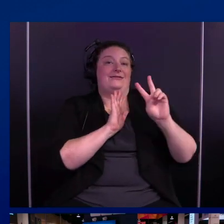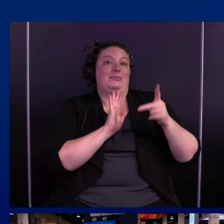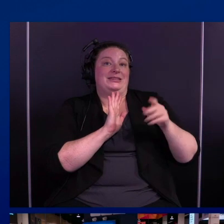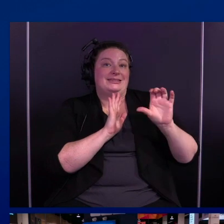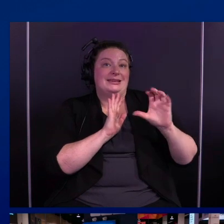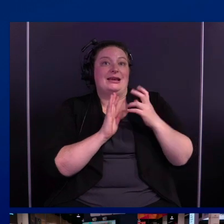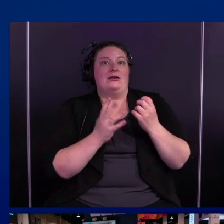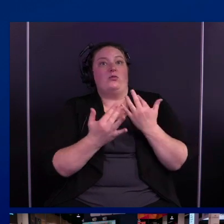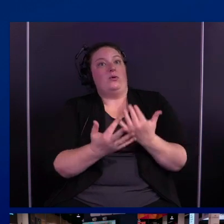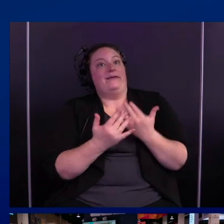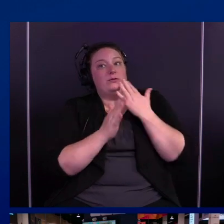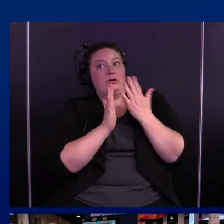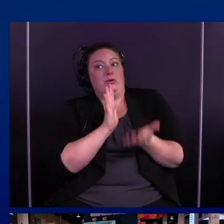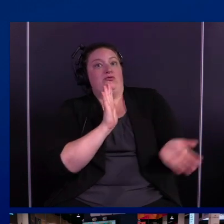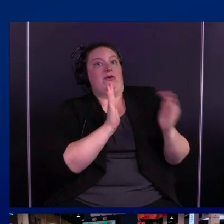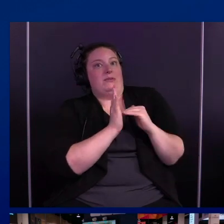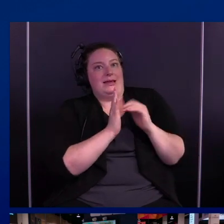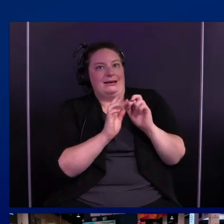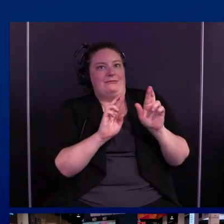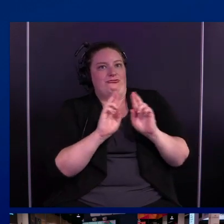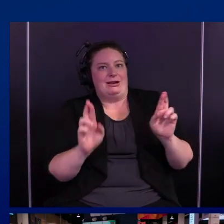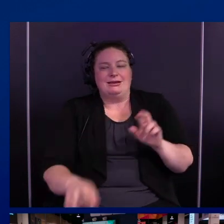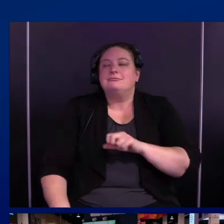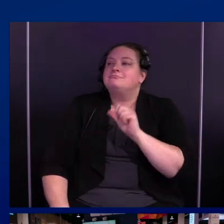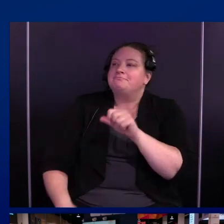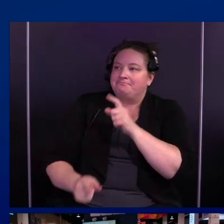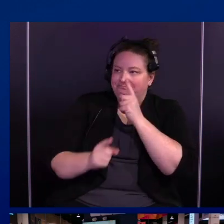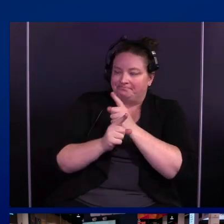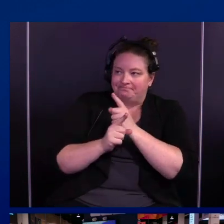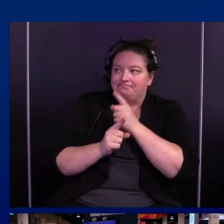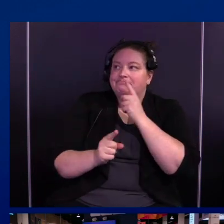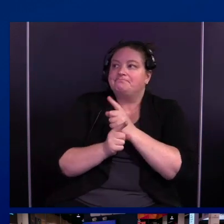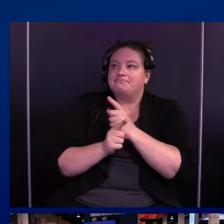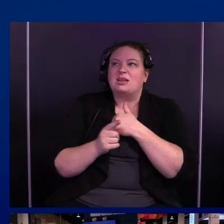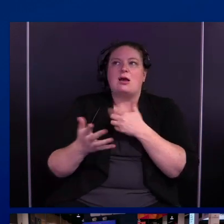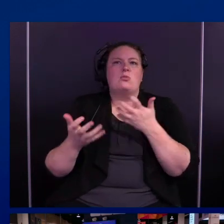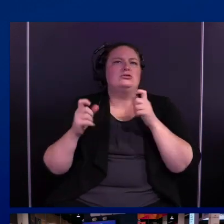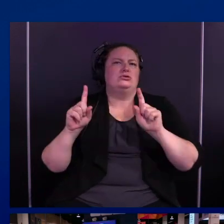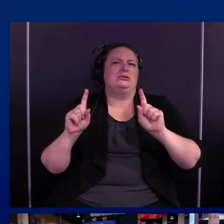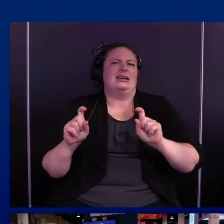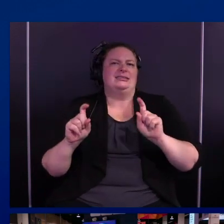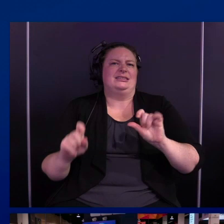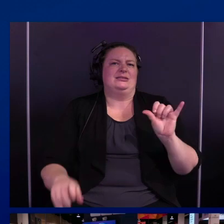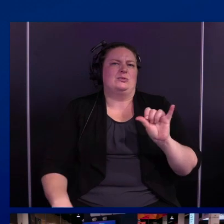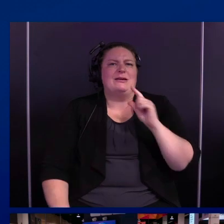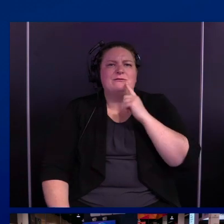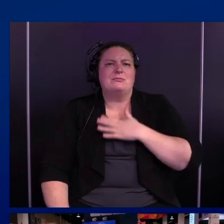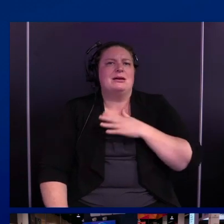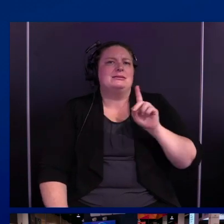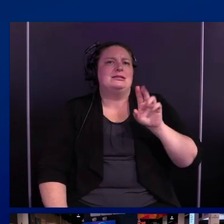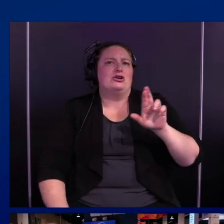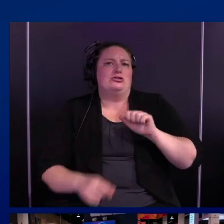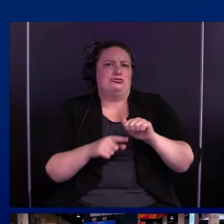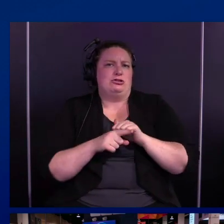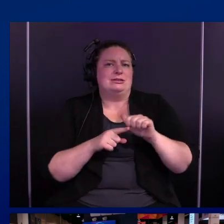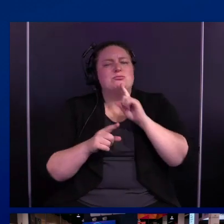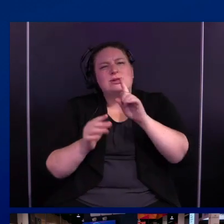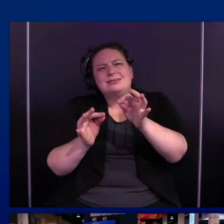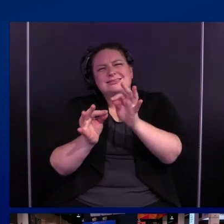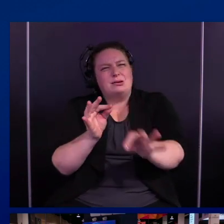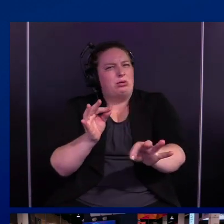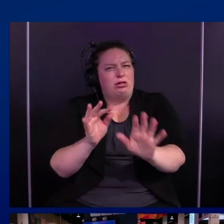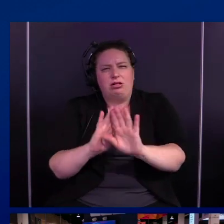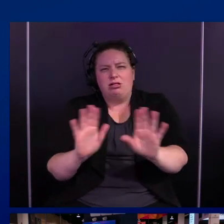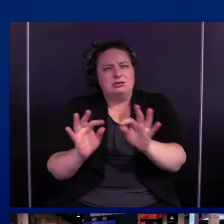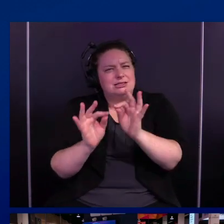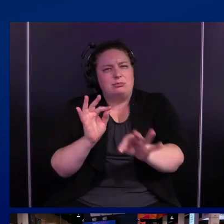it to be replicated and ready for Exactly, and I failover. would want to test it as well on my DR drills, and it's extremely simple. After I